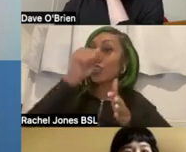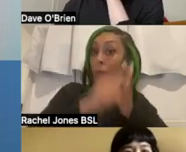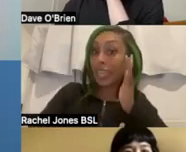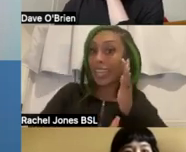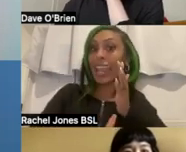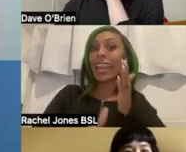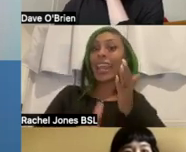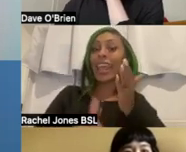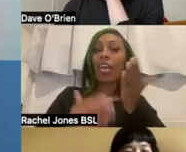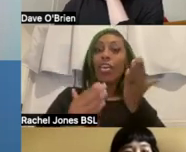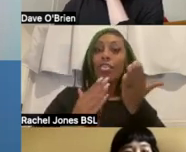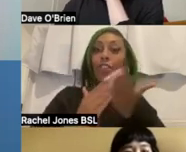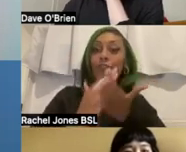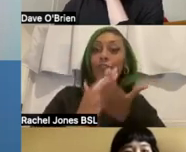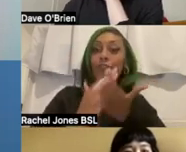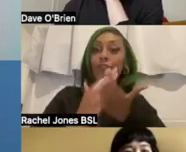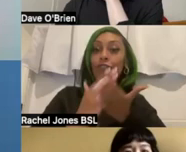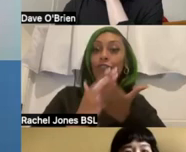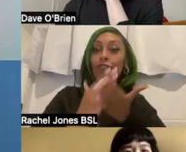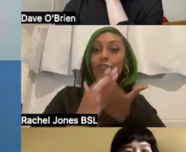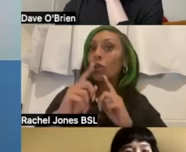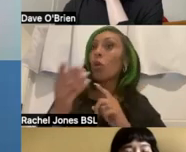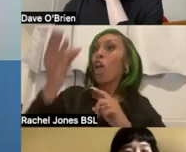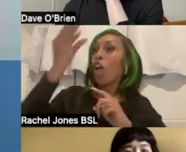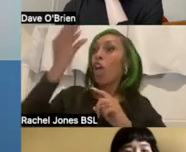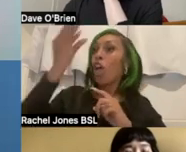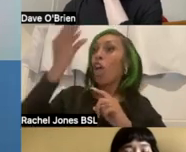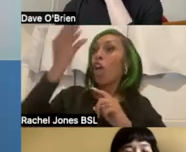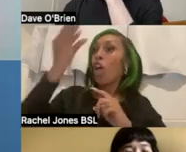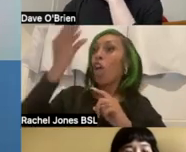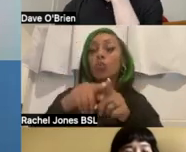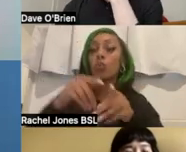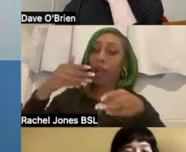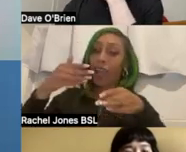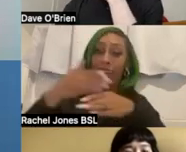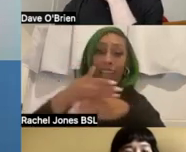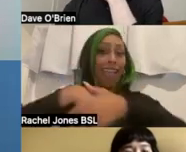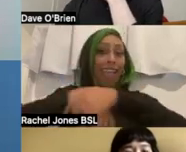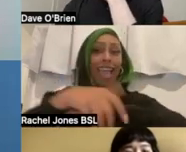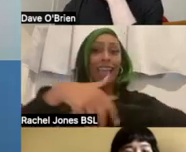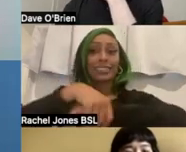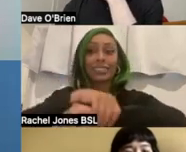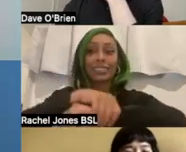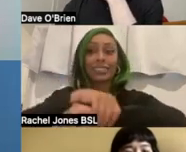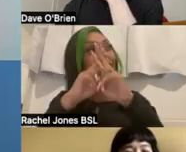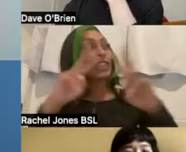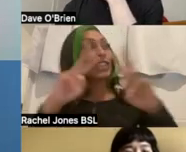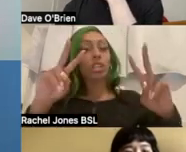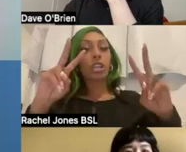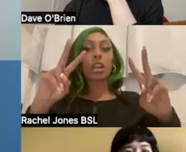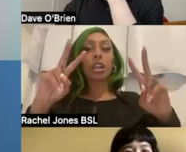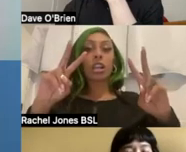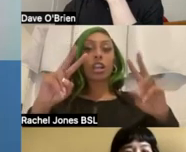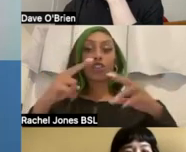active and a vigilant researcher, so, and offering advice when possible and